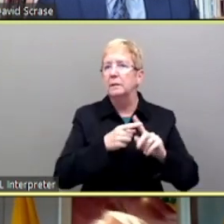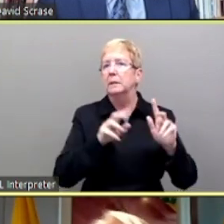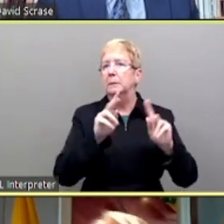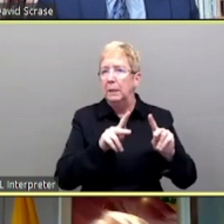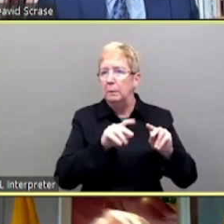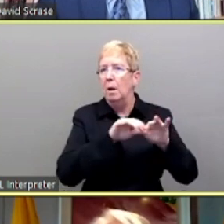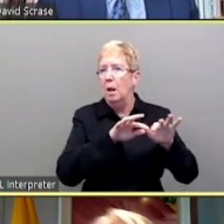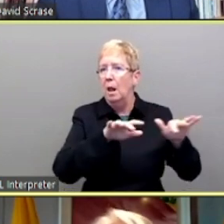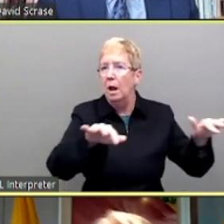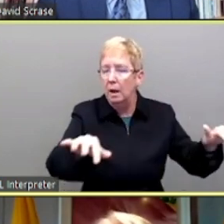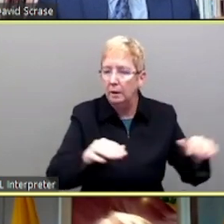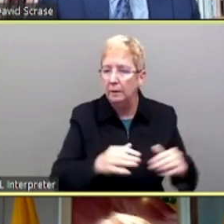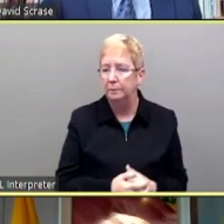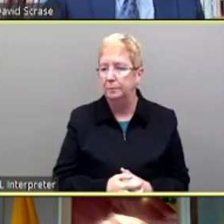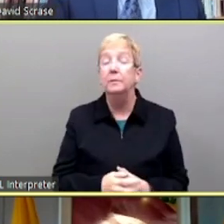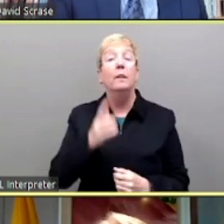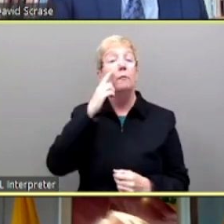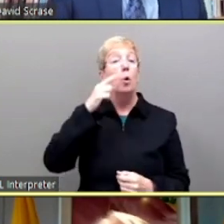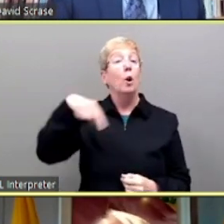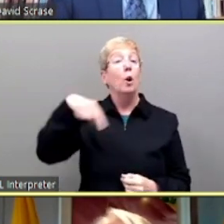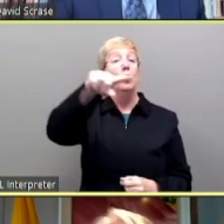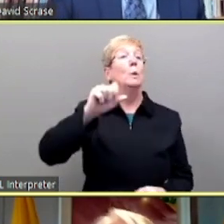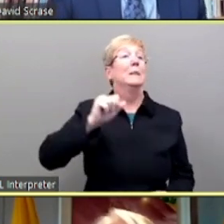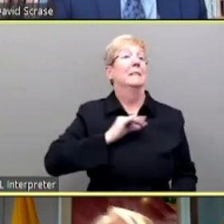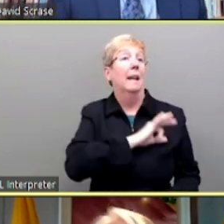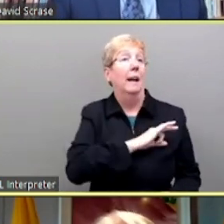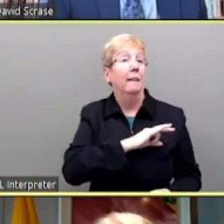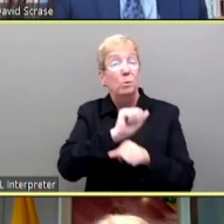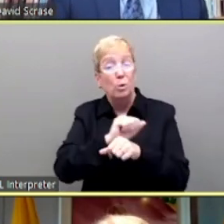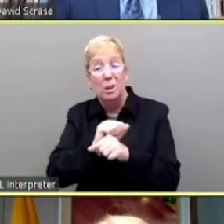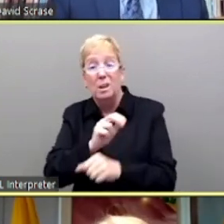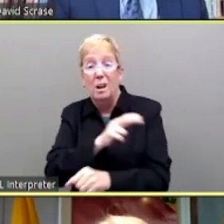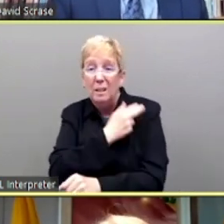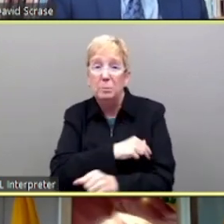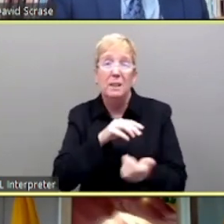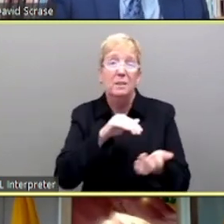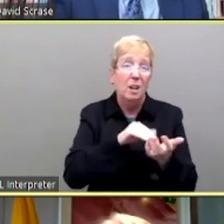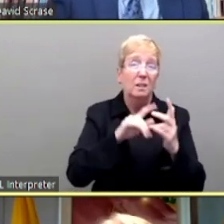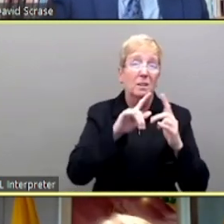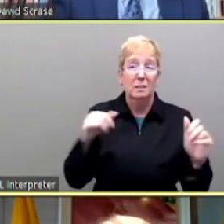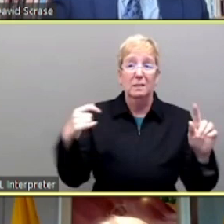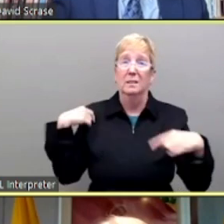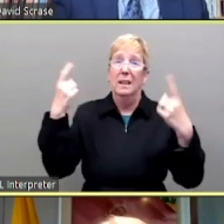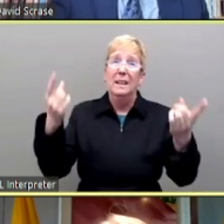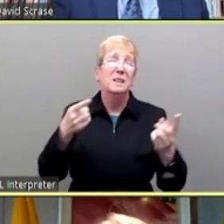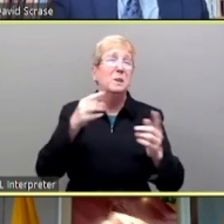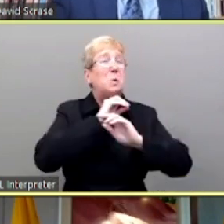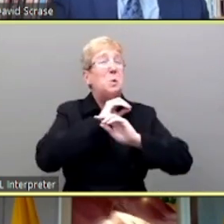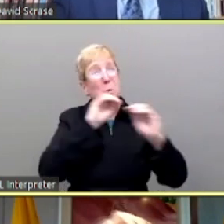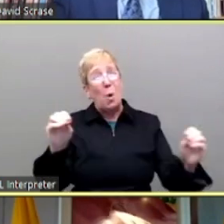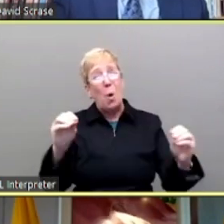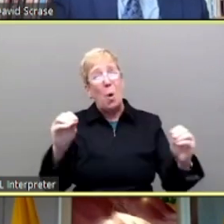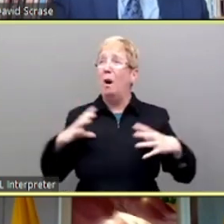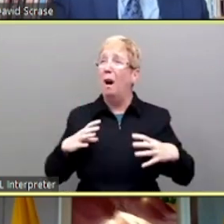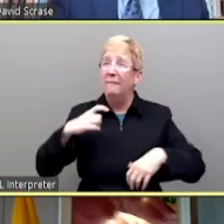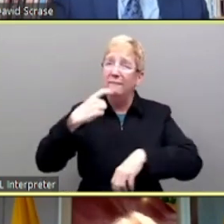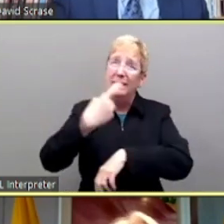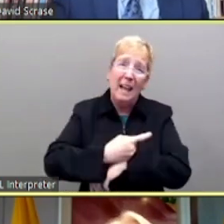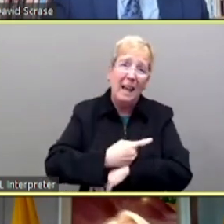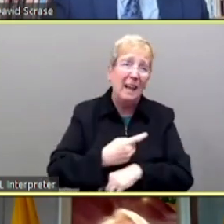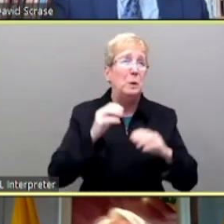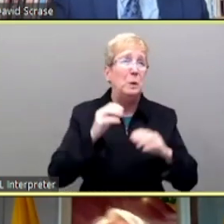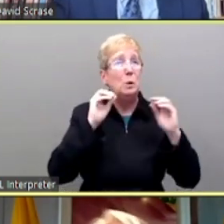to all of these healthcare workers who for nearly 2 years haven't had a day off, continue to